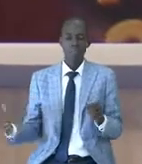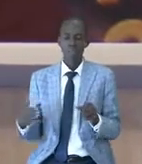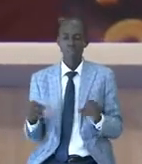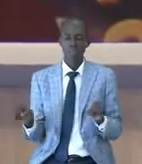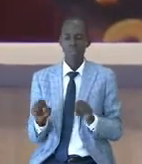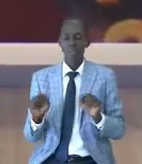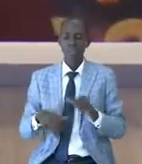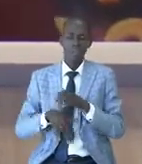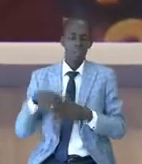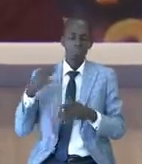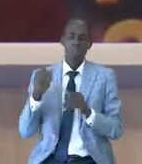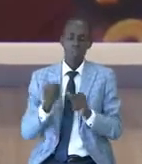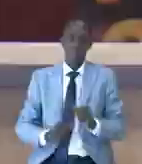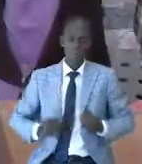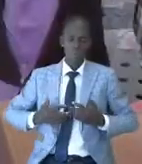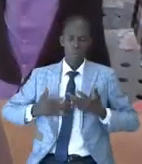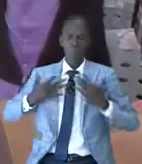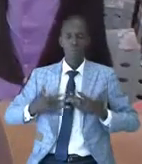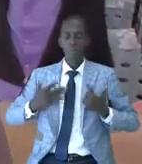every life in Jesus'